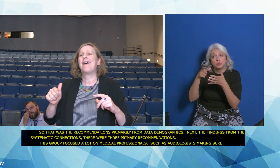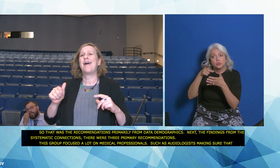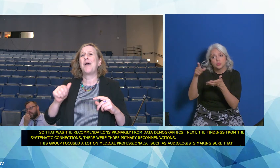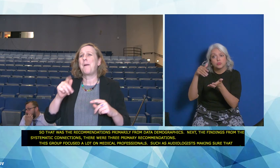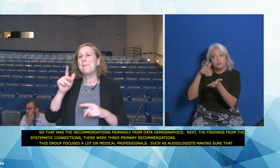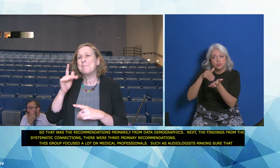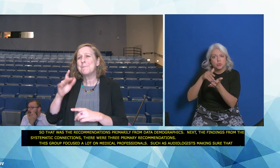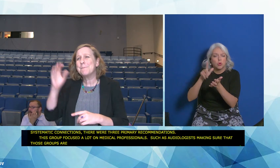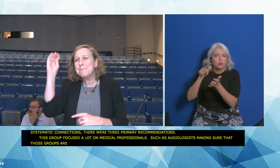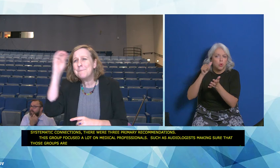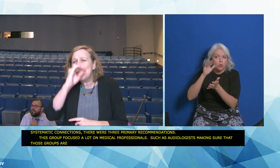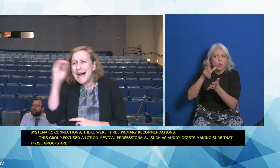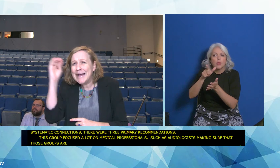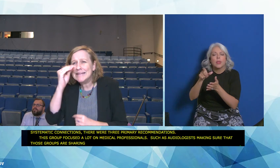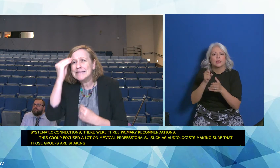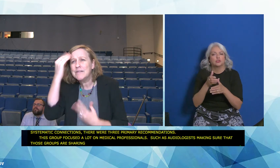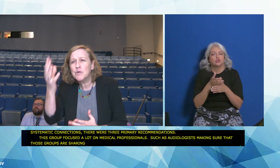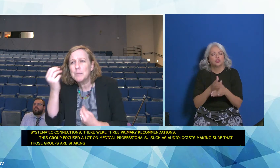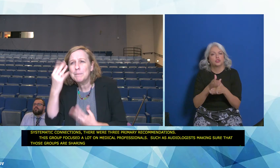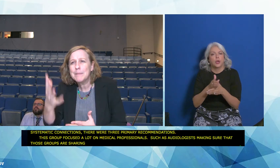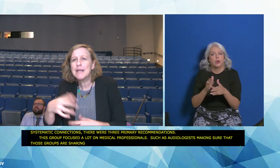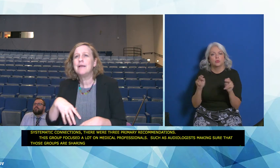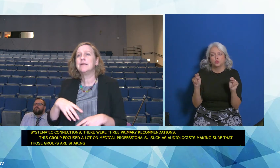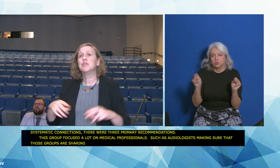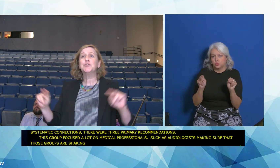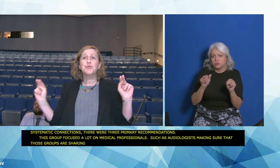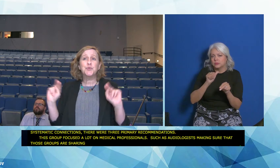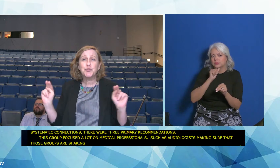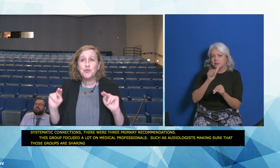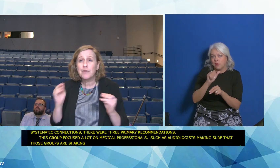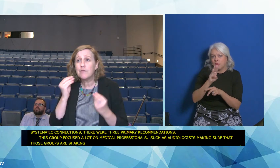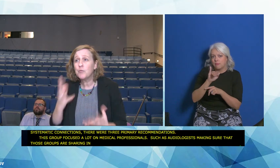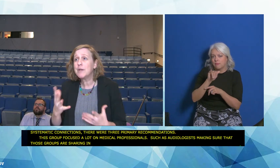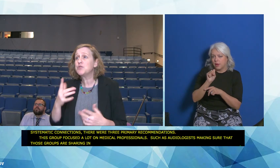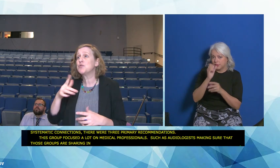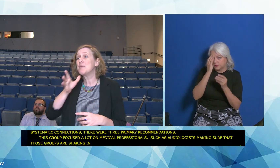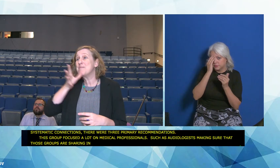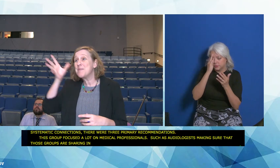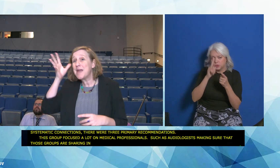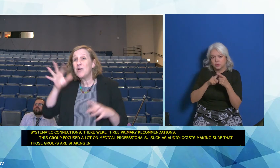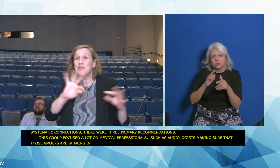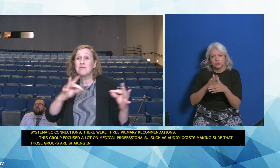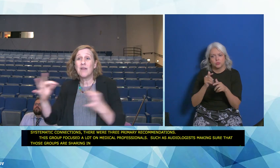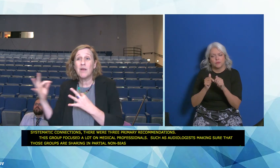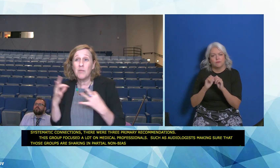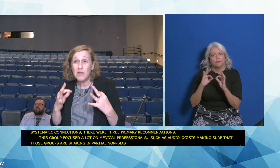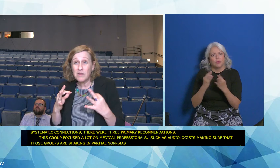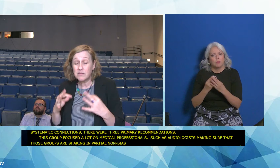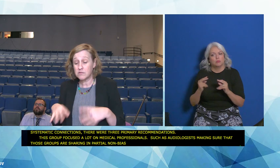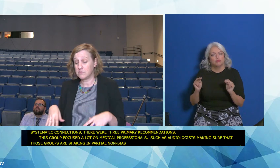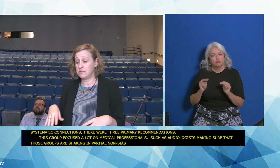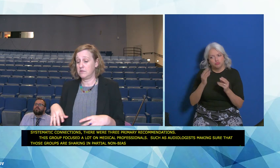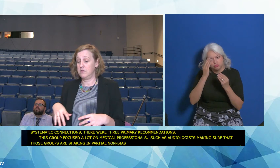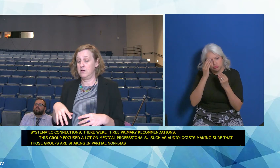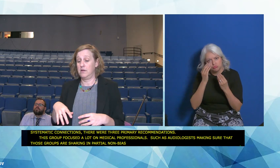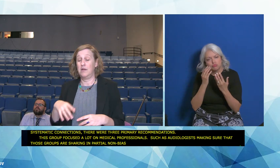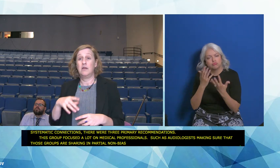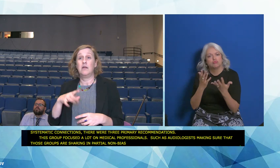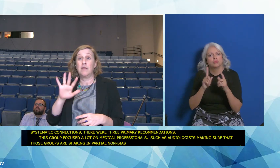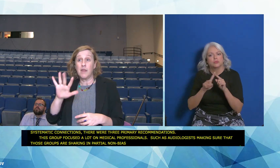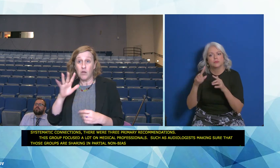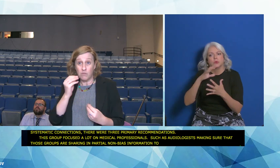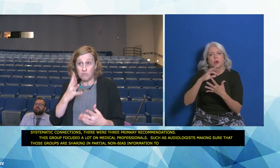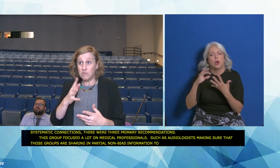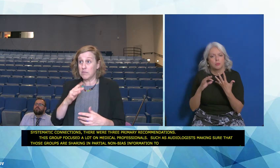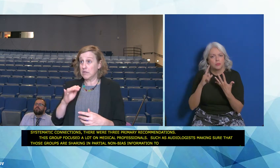sharing impartial, non-biased information to families, to parents and